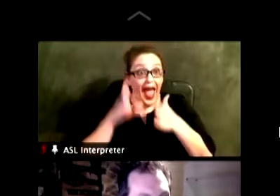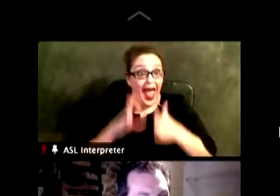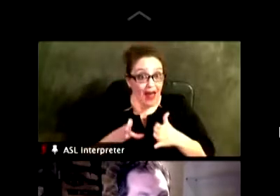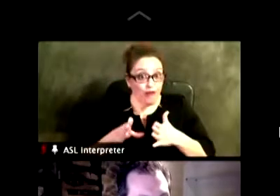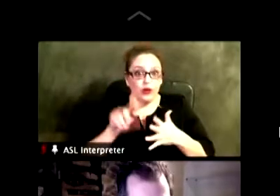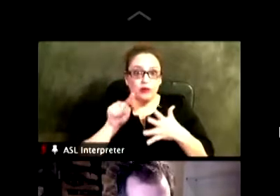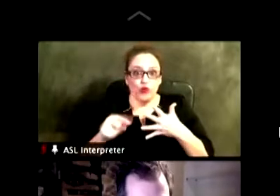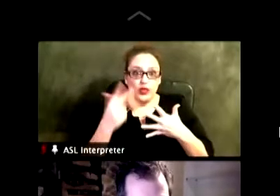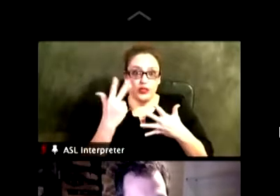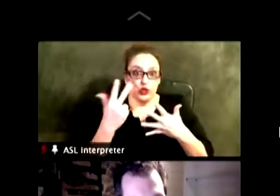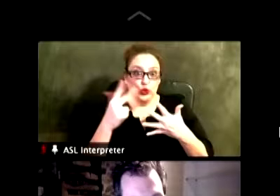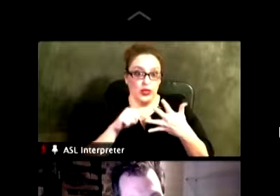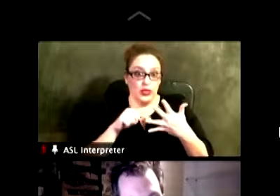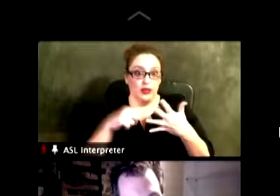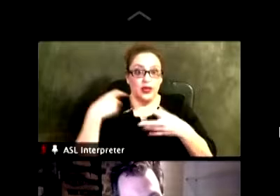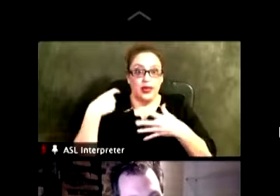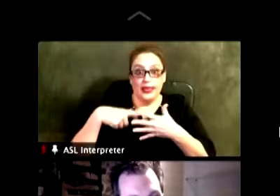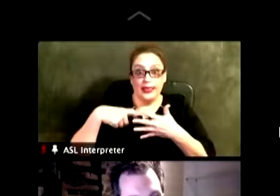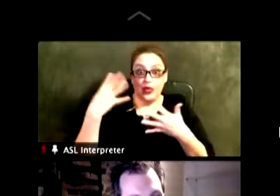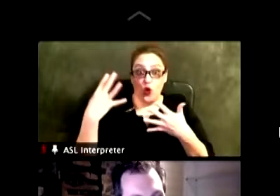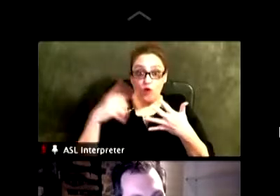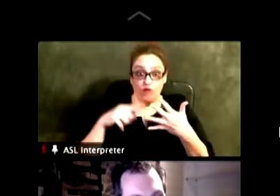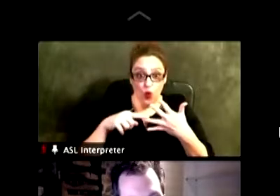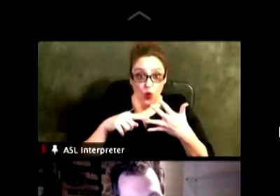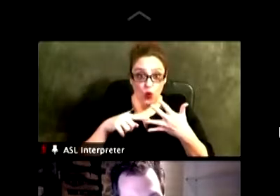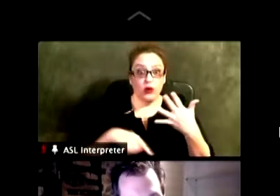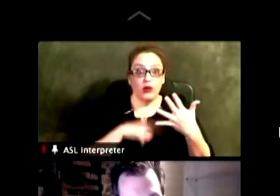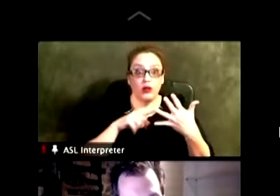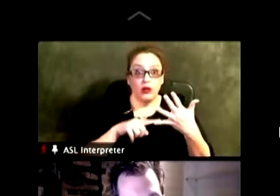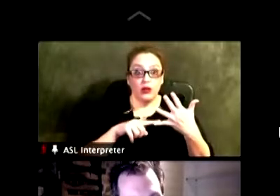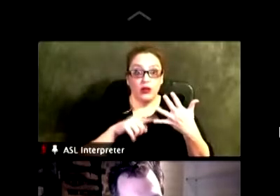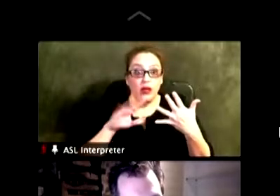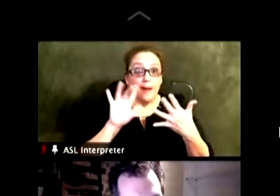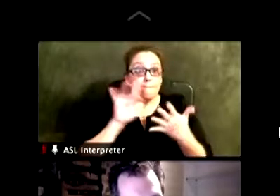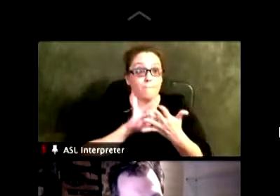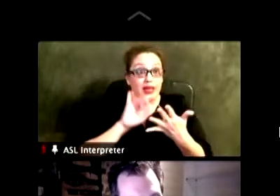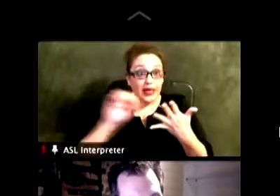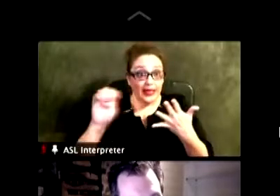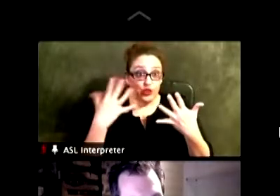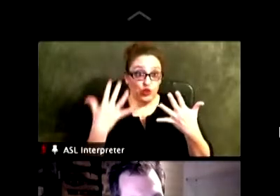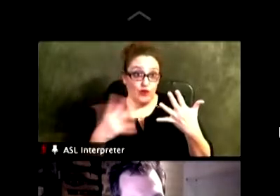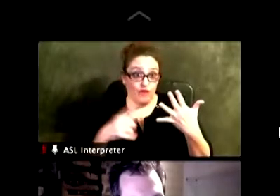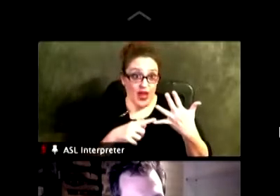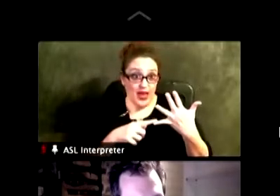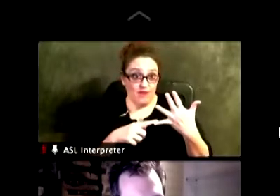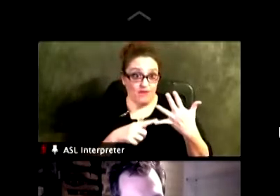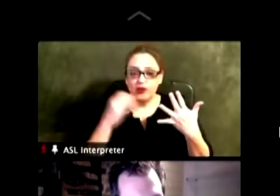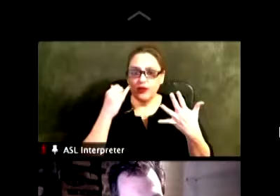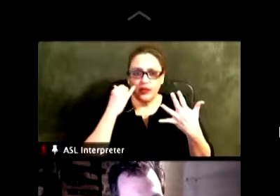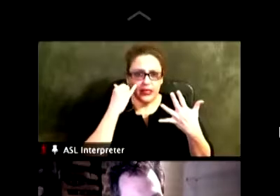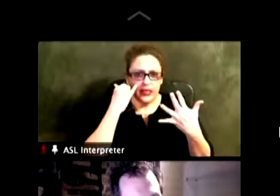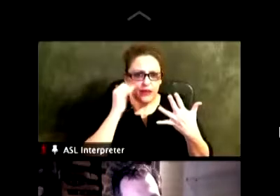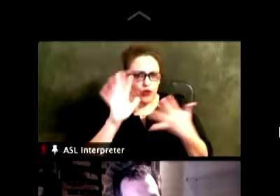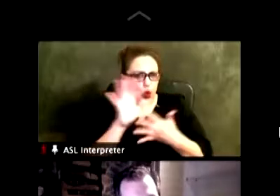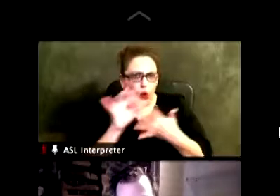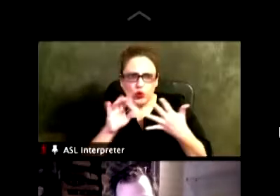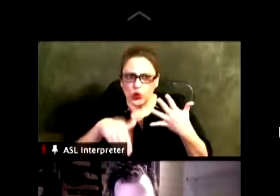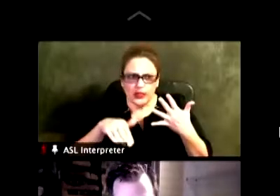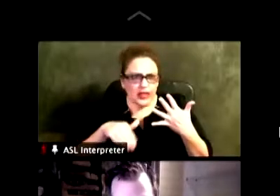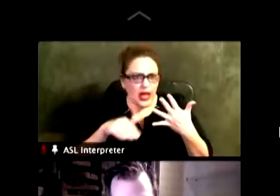press 5. And if you haven't heard your choice yet, we are going to give you a few other choices here in just a short moment.